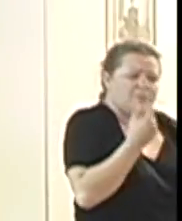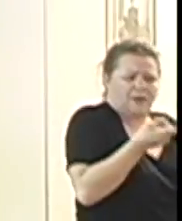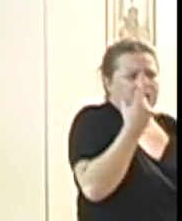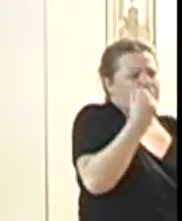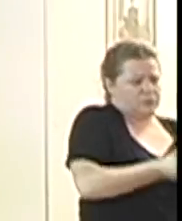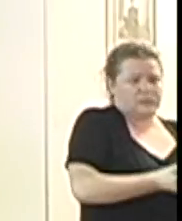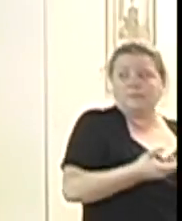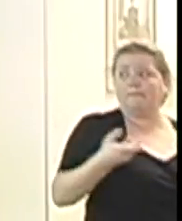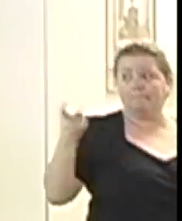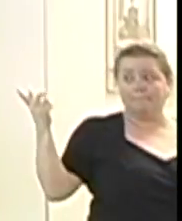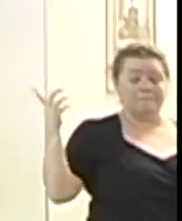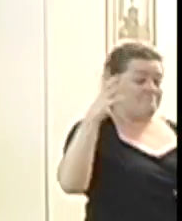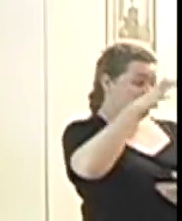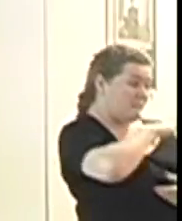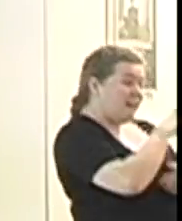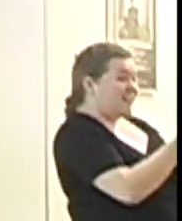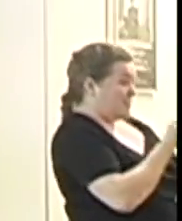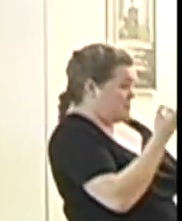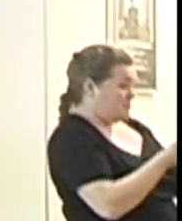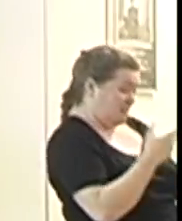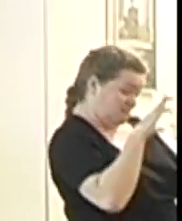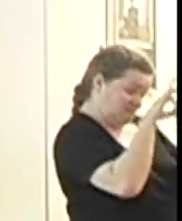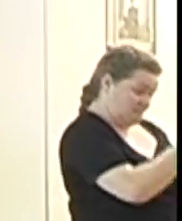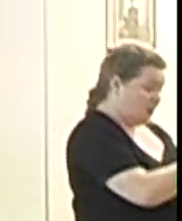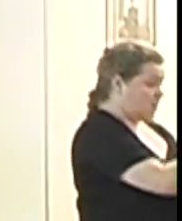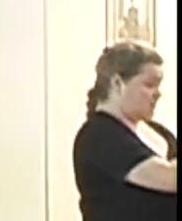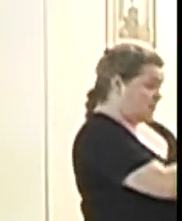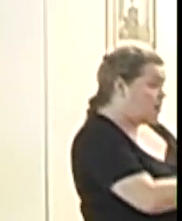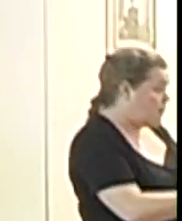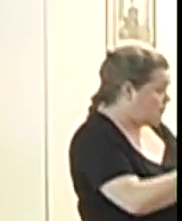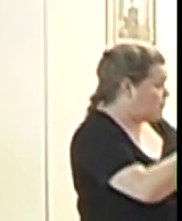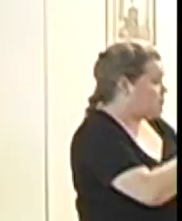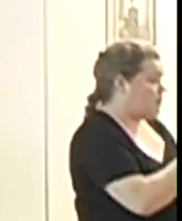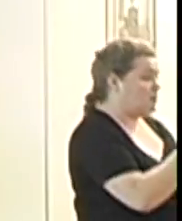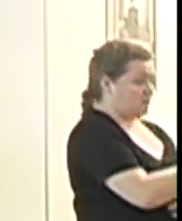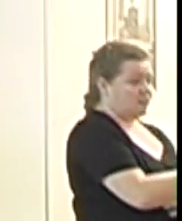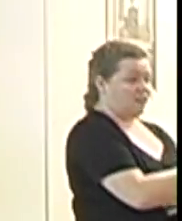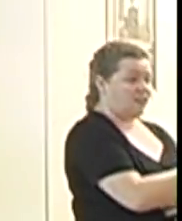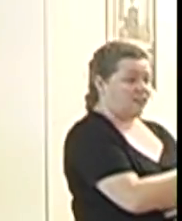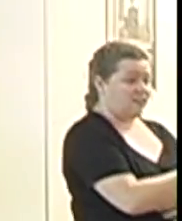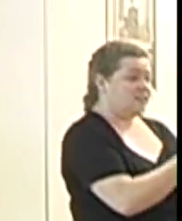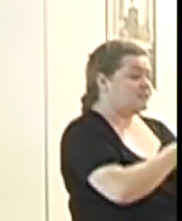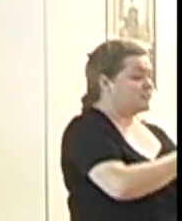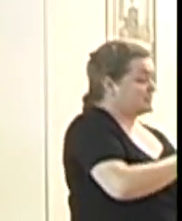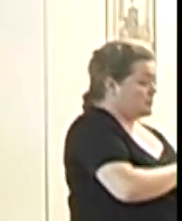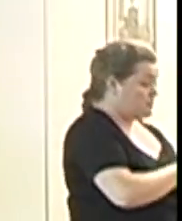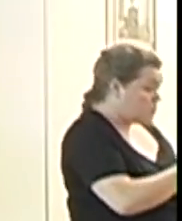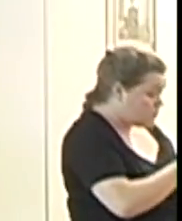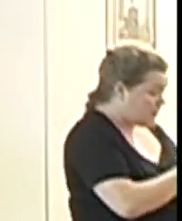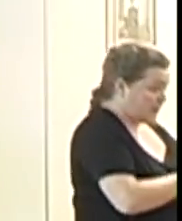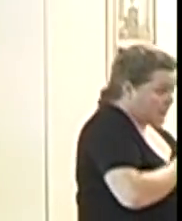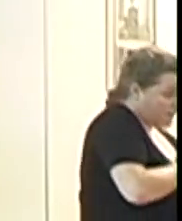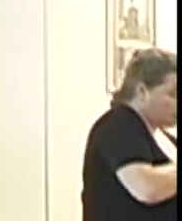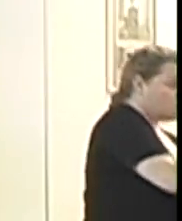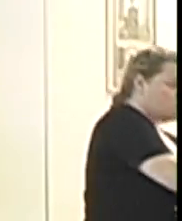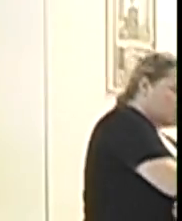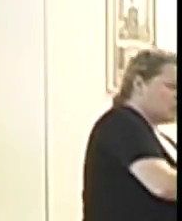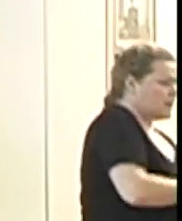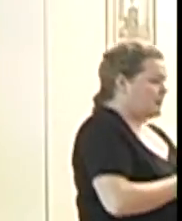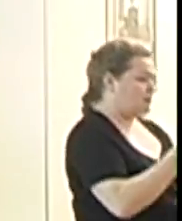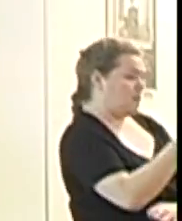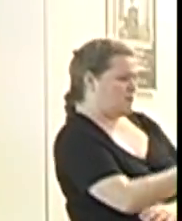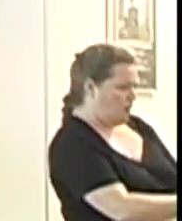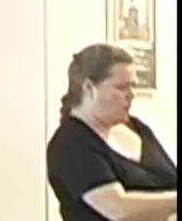ASL morphology, so that the distinction between repeated and non-repeated movement is a morphological marker